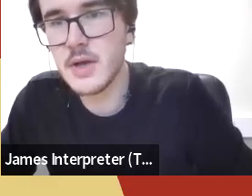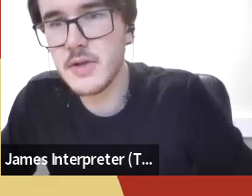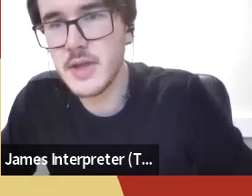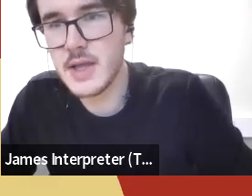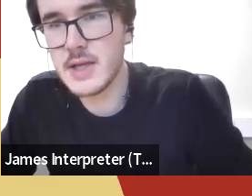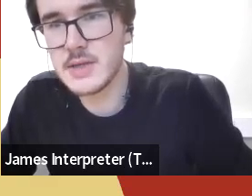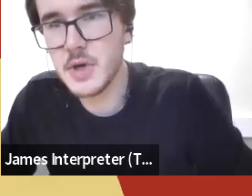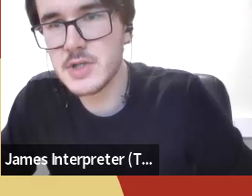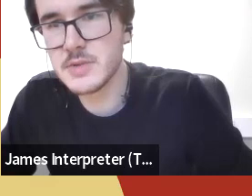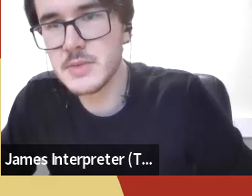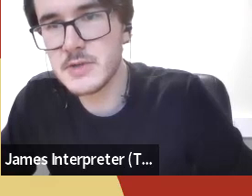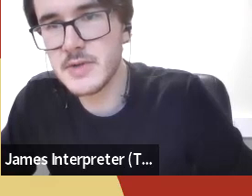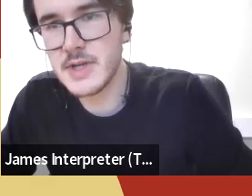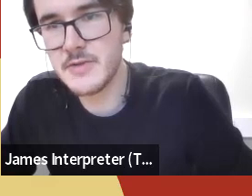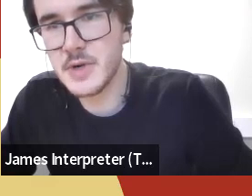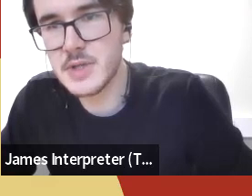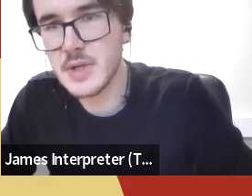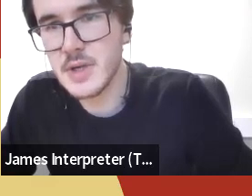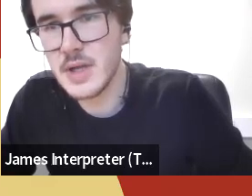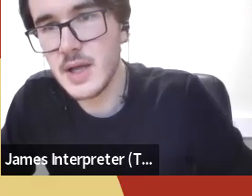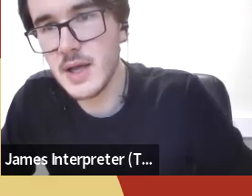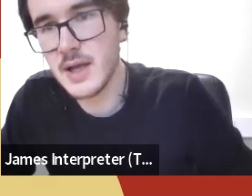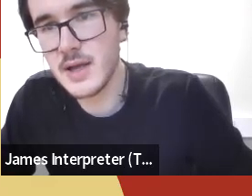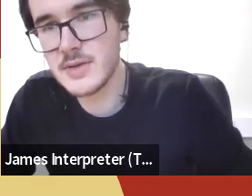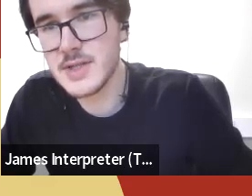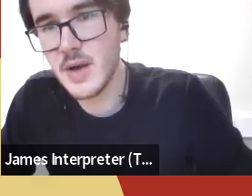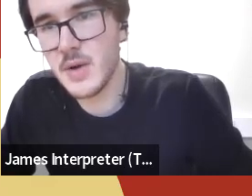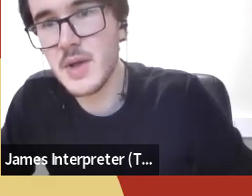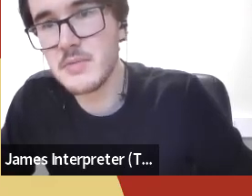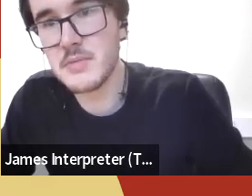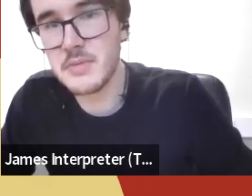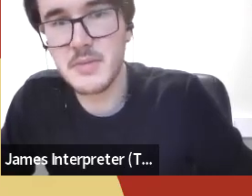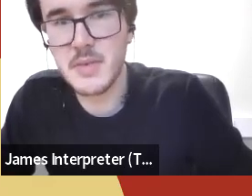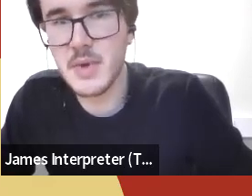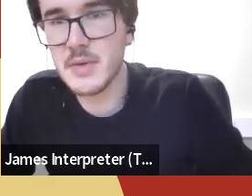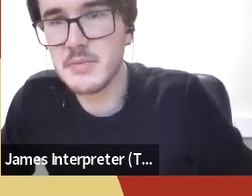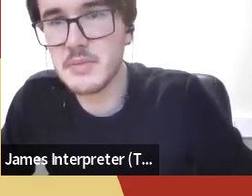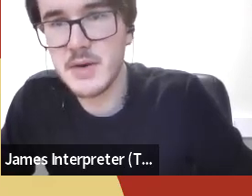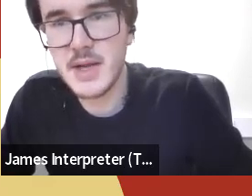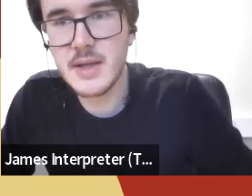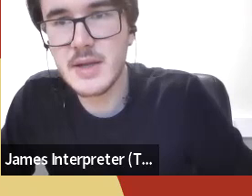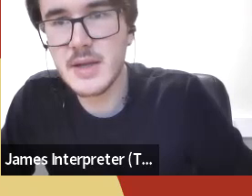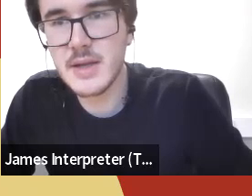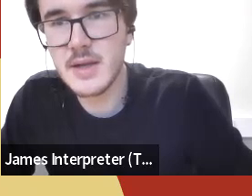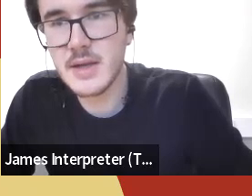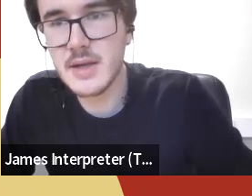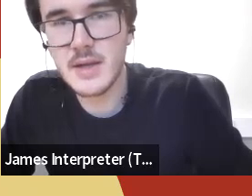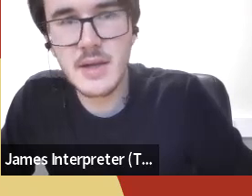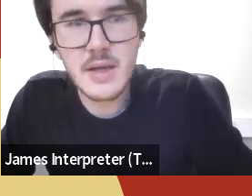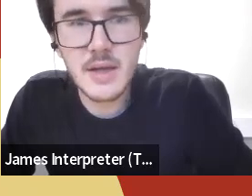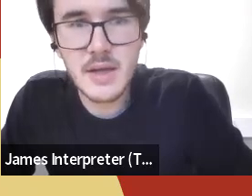Also, another thing, it's impossible sometimes for the deaf person to say, oh, Mary,